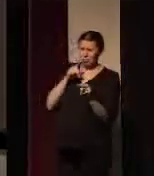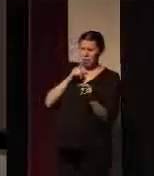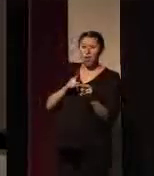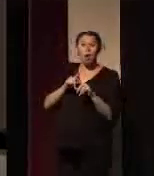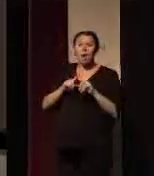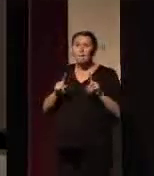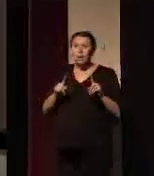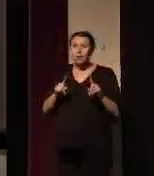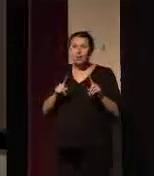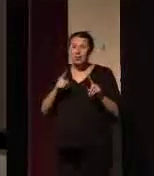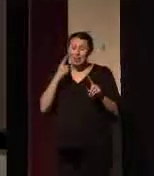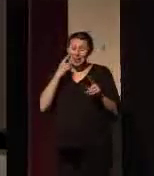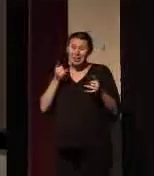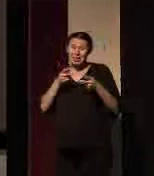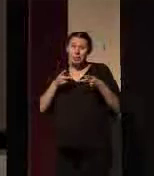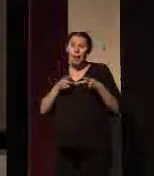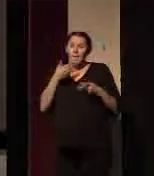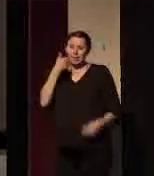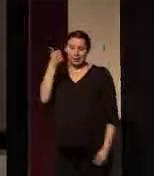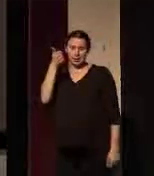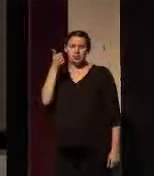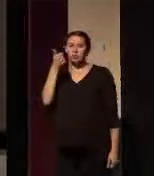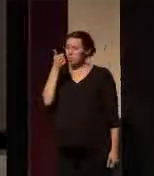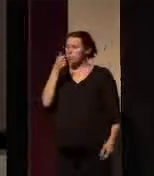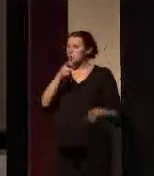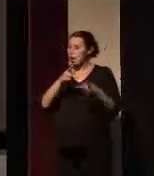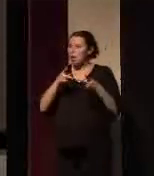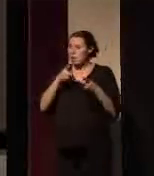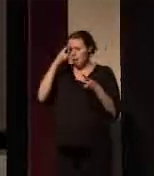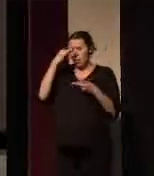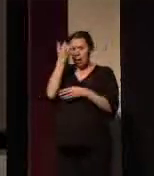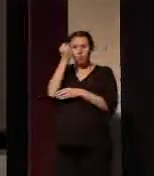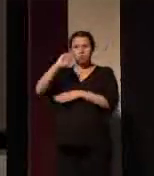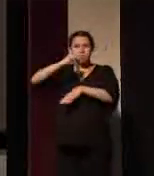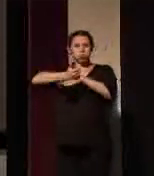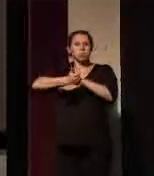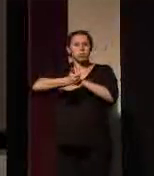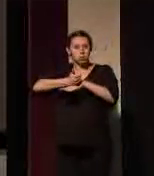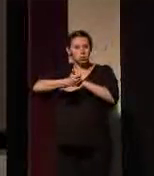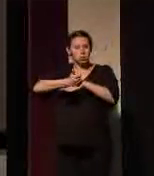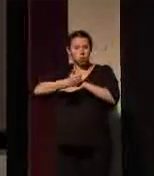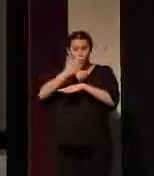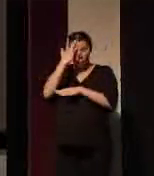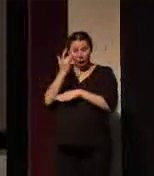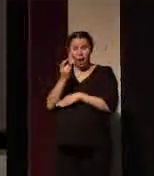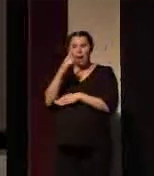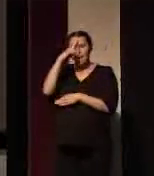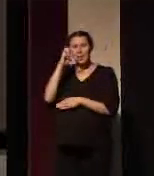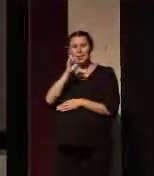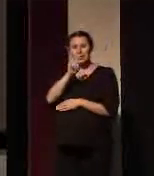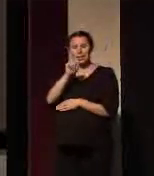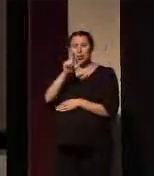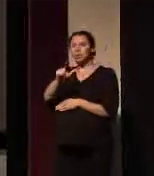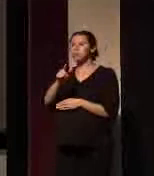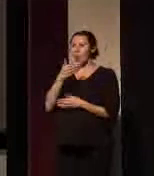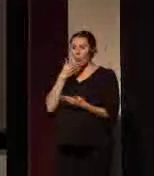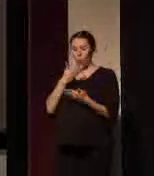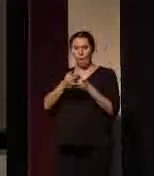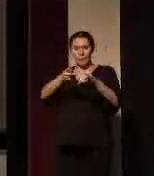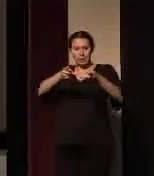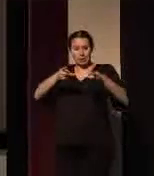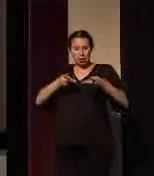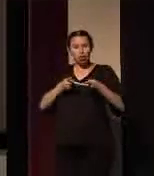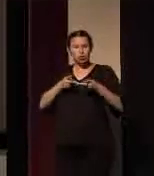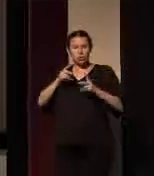could have happened in a better place. And I'm gonna tell you why. Yeah, I think St. Louis is well positioned. I think is